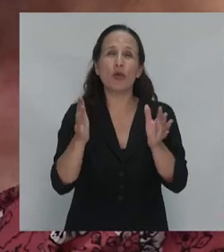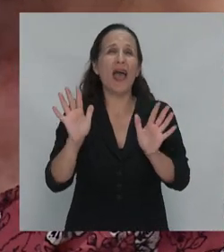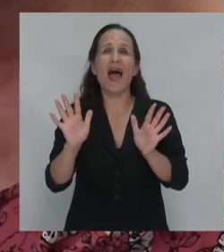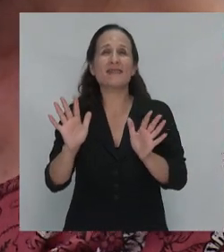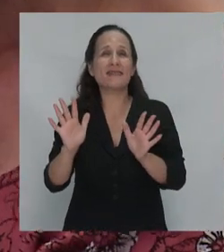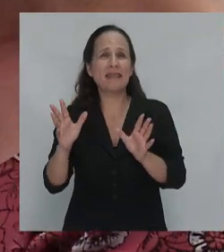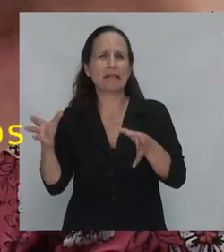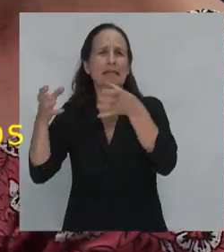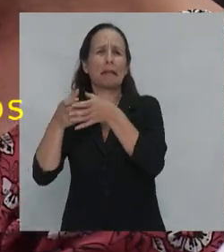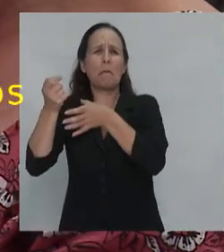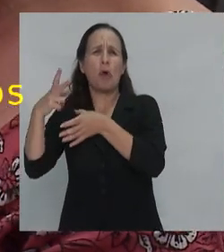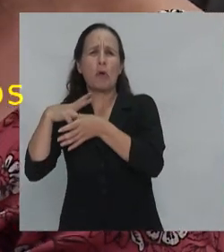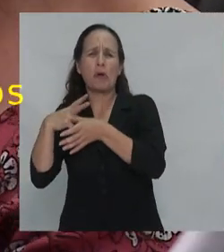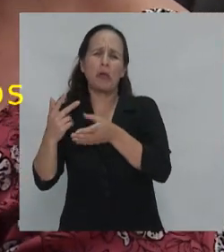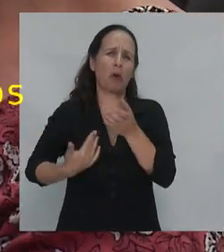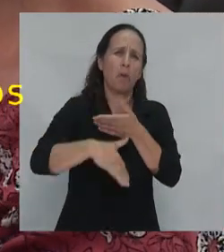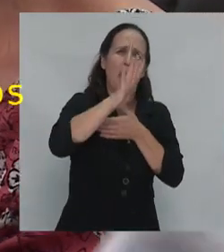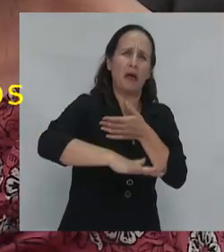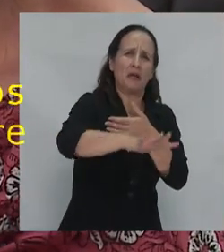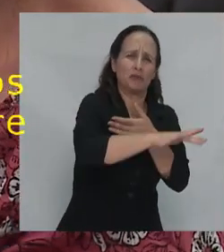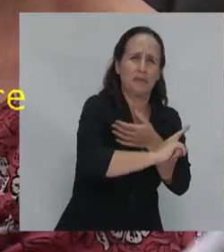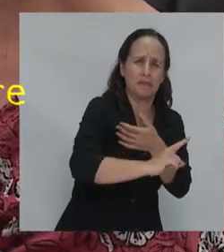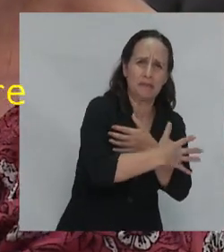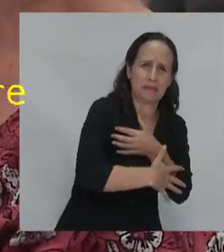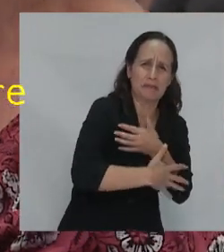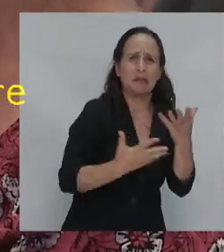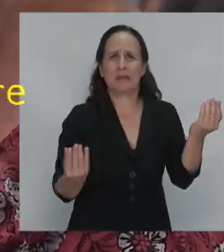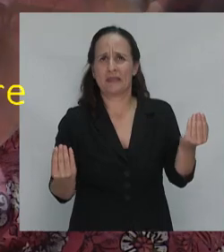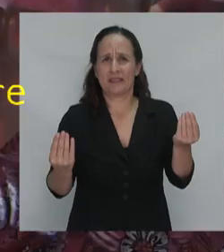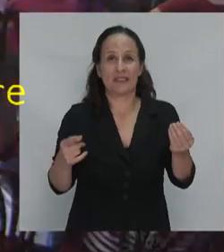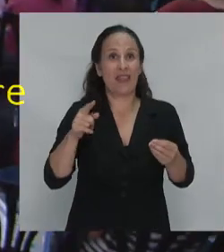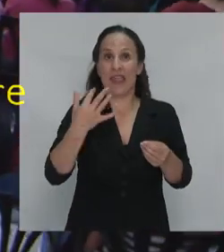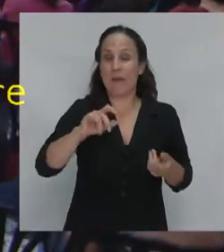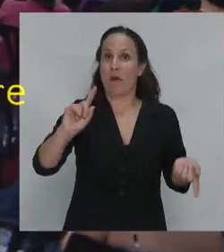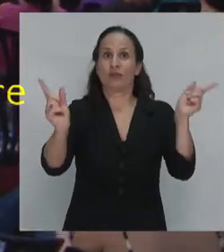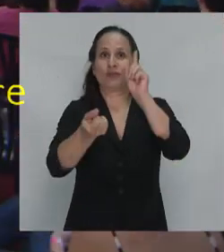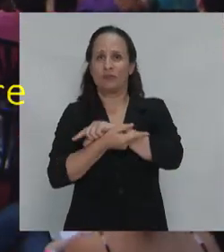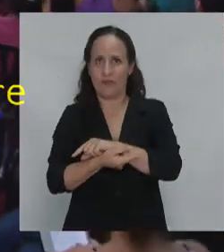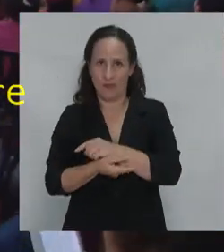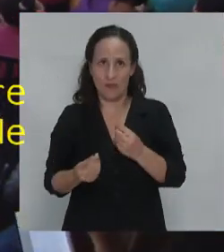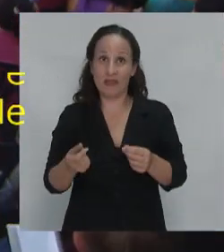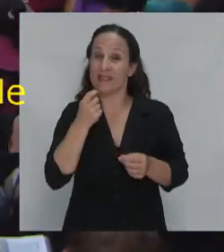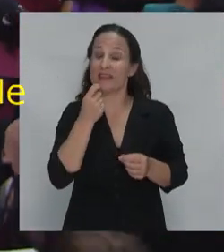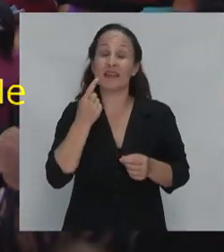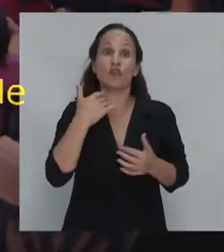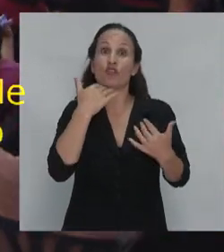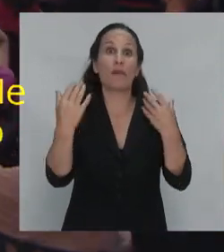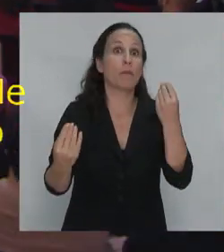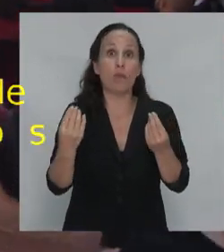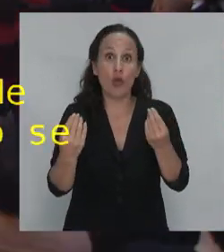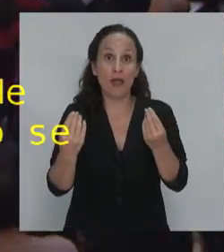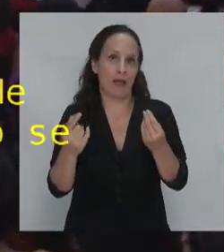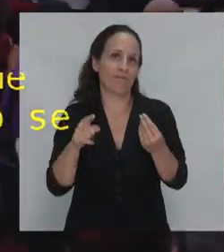this trend cannot stop. Why? Why is it so? Because our governments